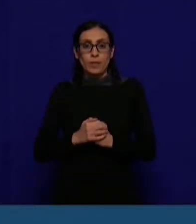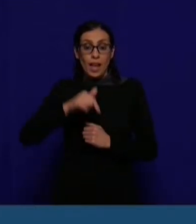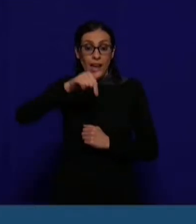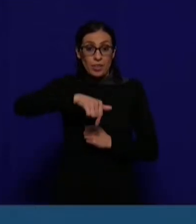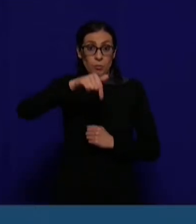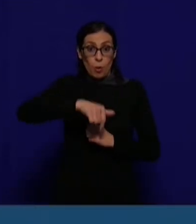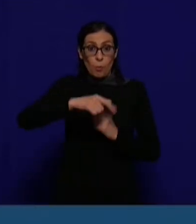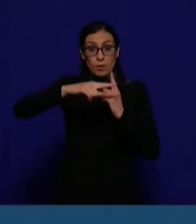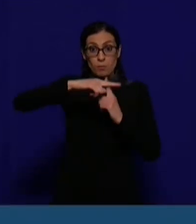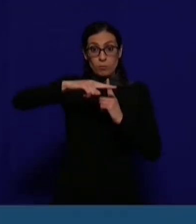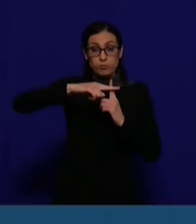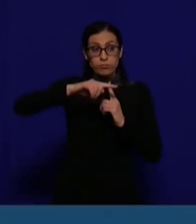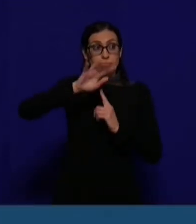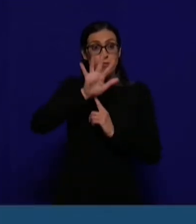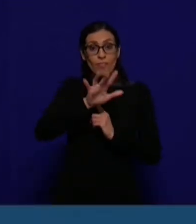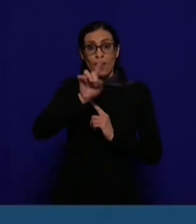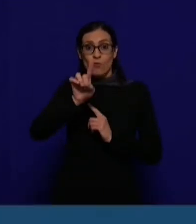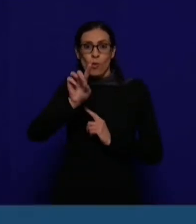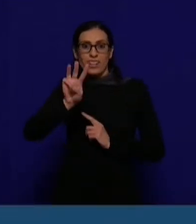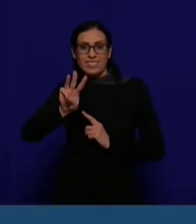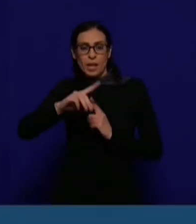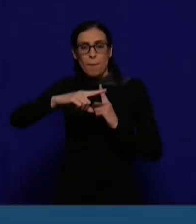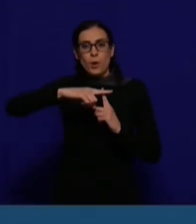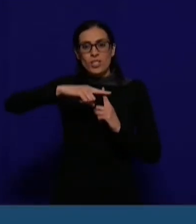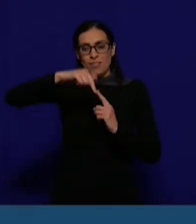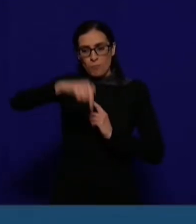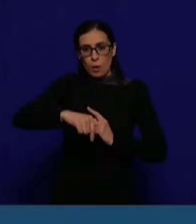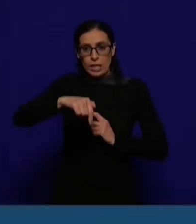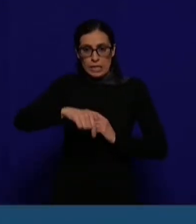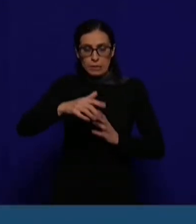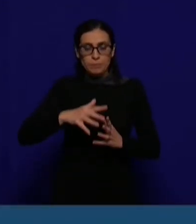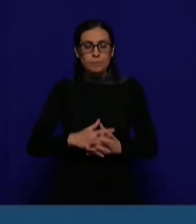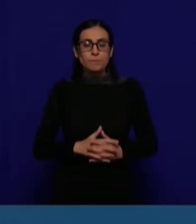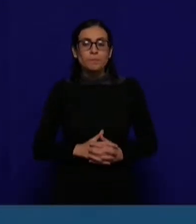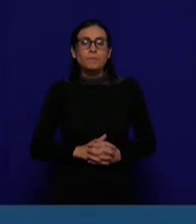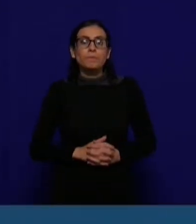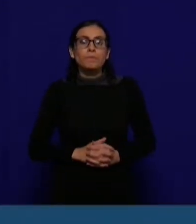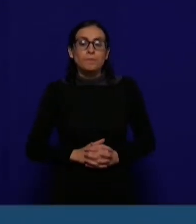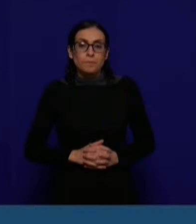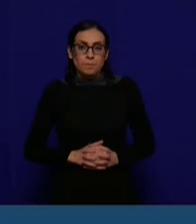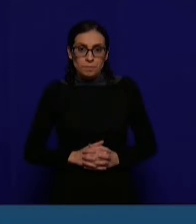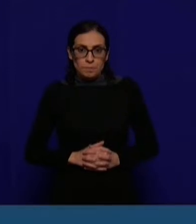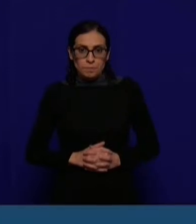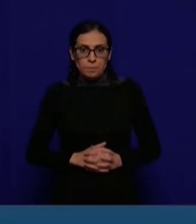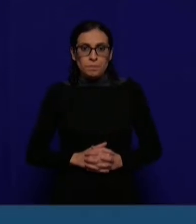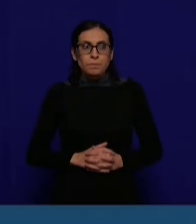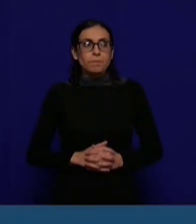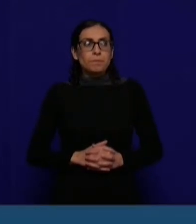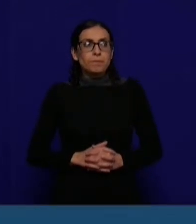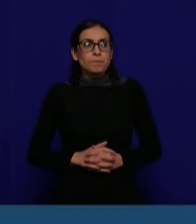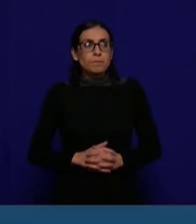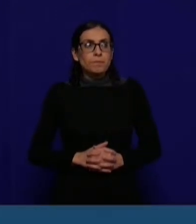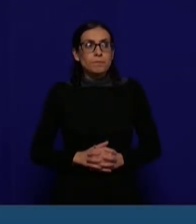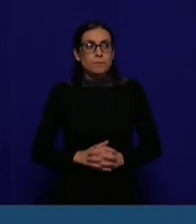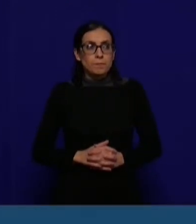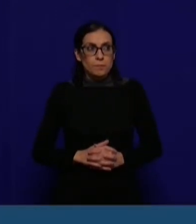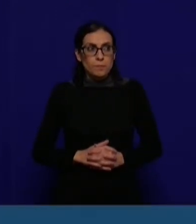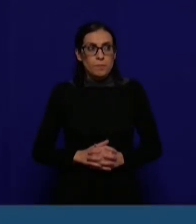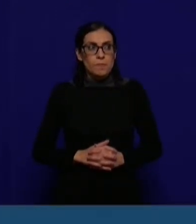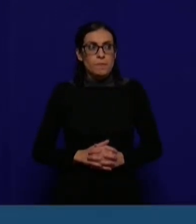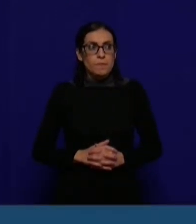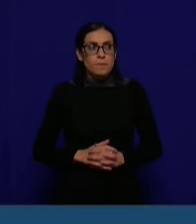is 513. The 7-day moving average, which we monitor very regularly, is currently